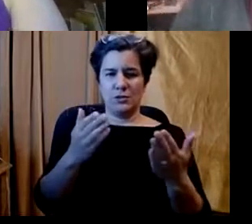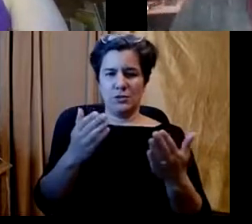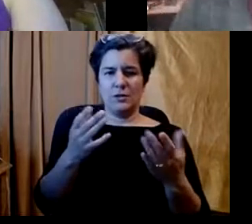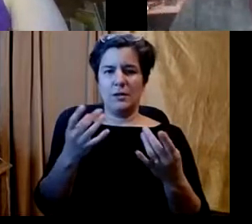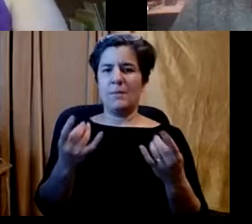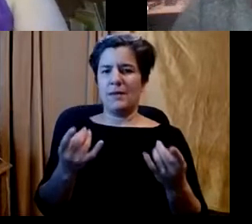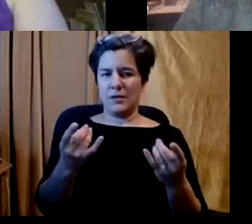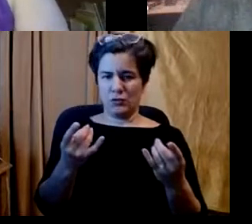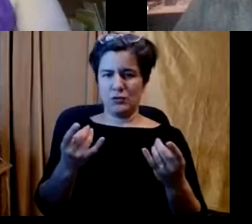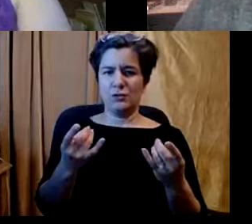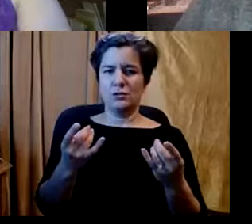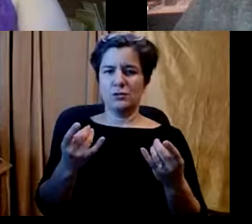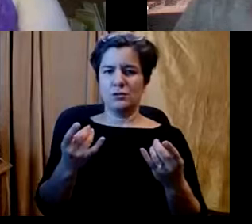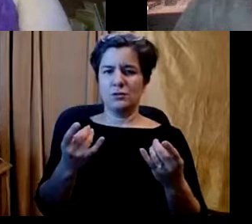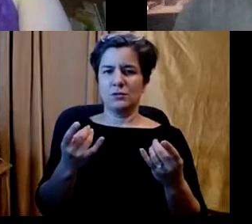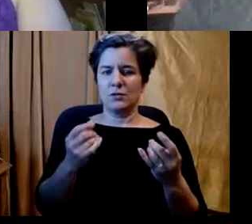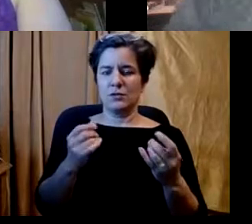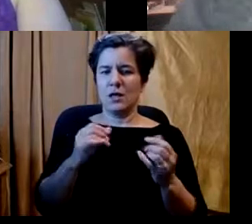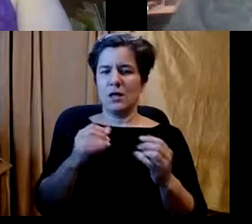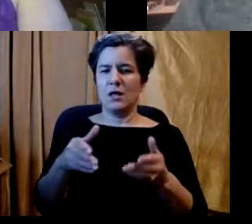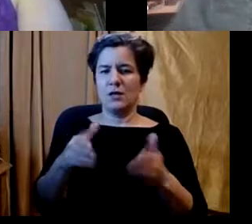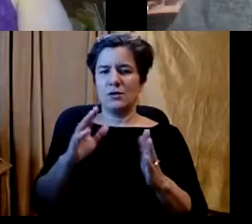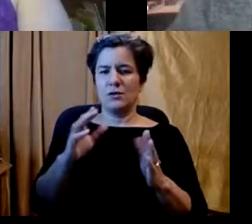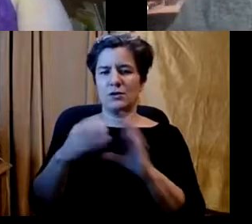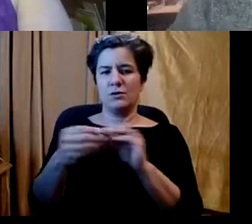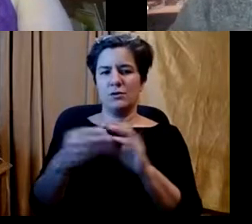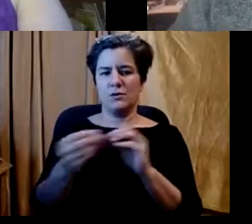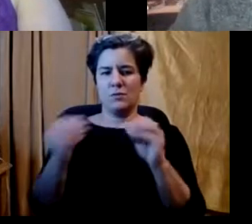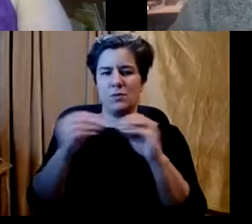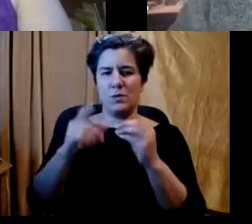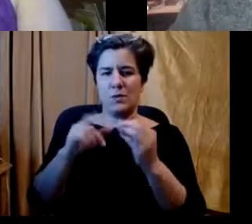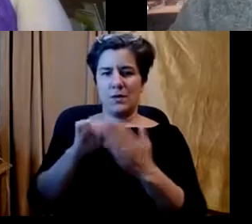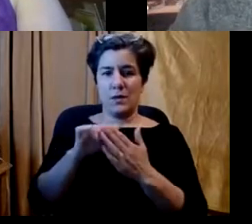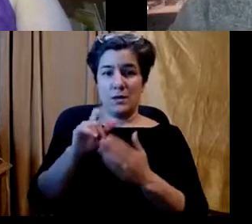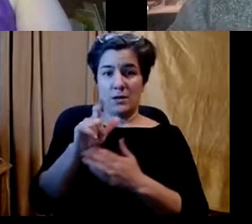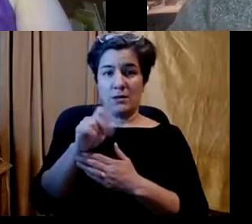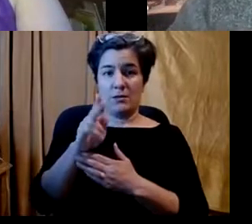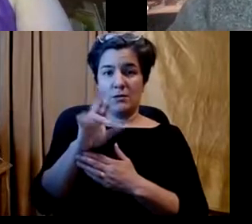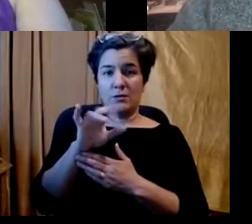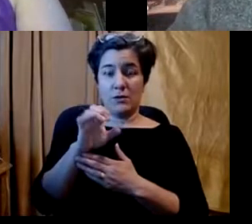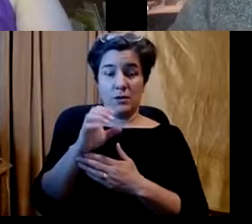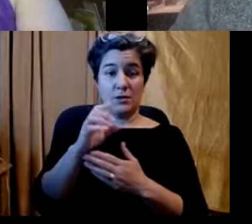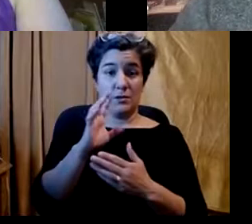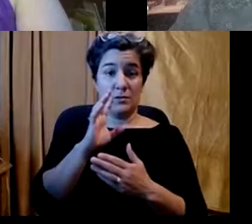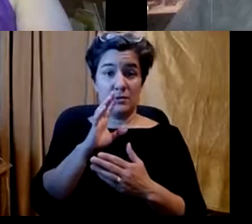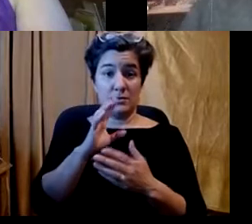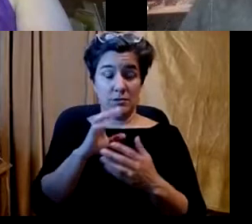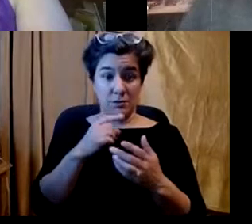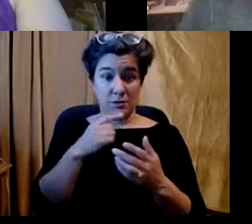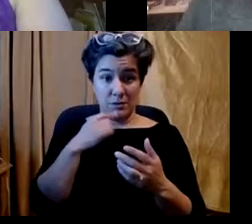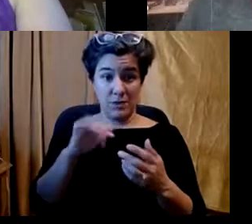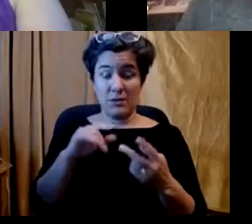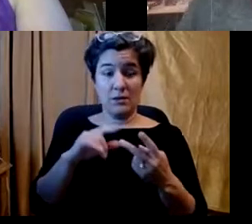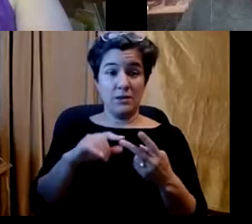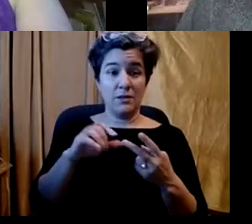your, I'm not quite as, but I'll let her say what that is. And then Laurie, maybe do you want to just say it out loud as an option? And then Shift Witch, do you have something to say about cord cutting? Is that what you're